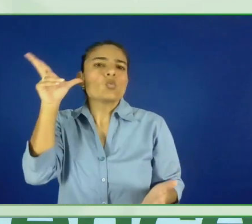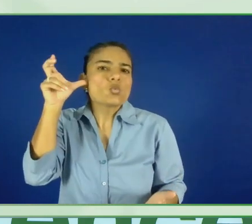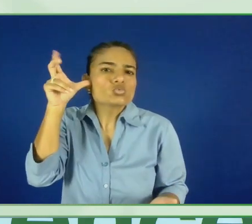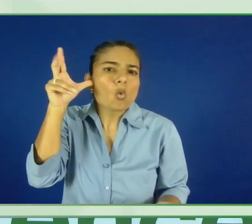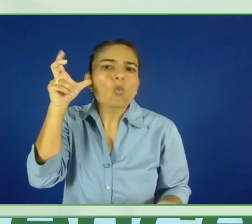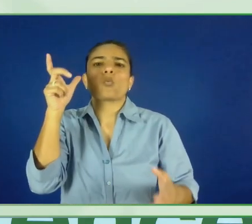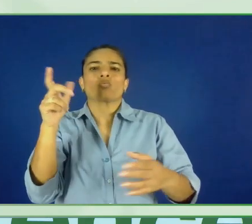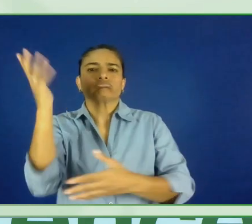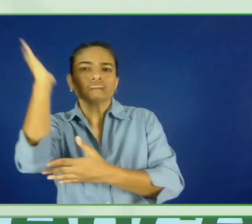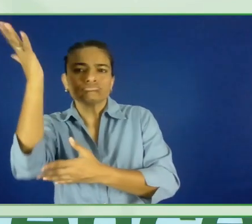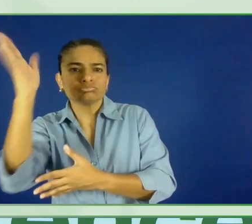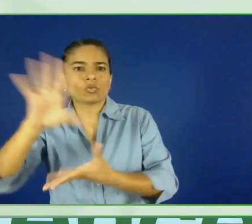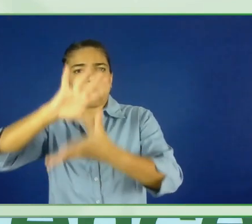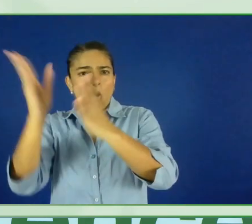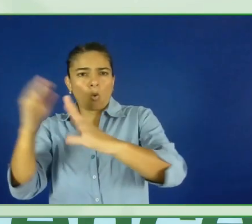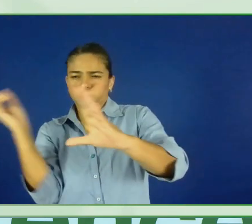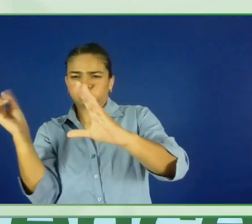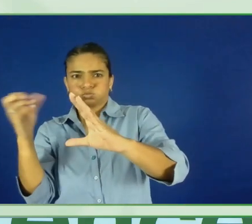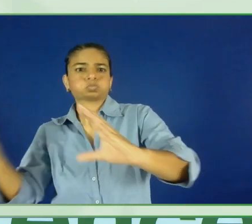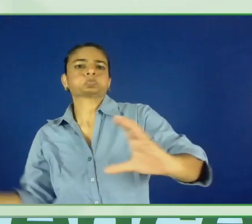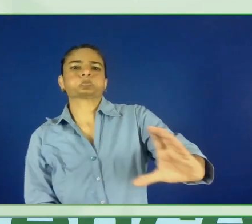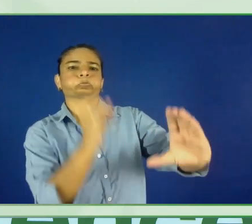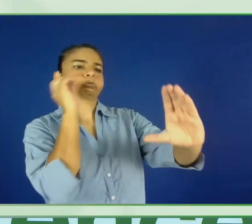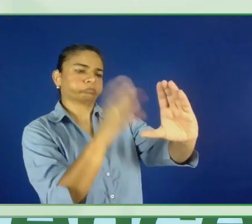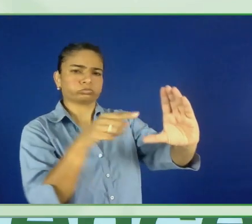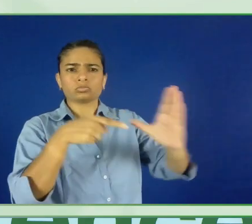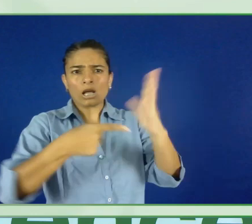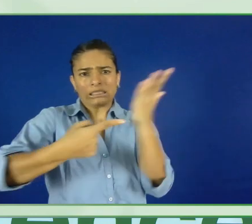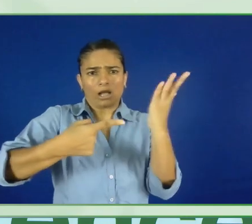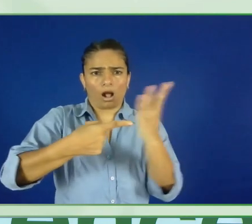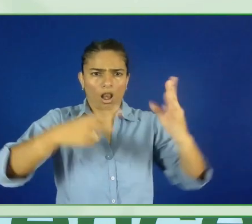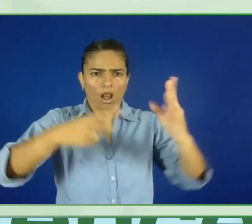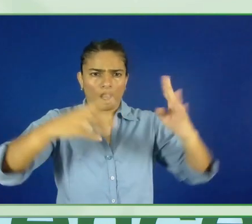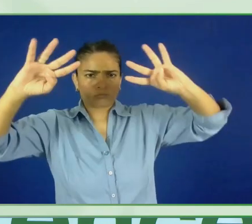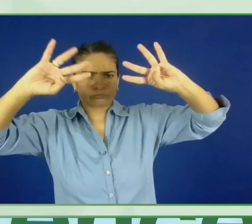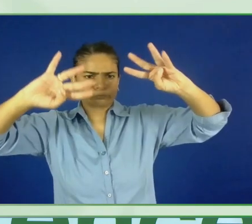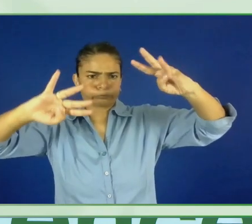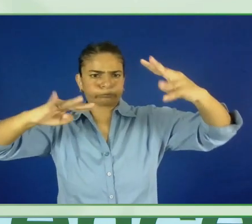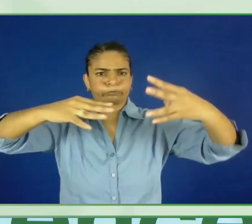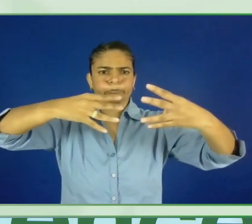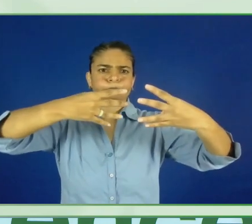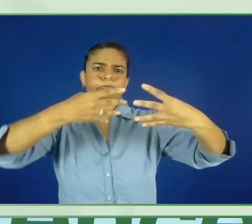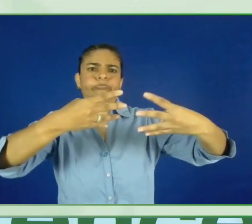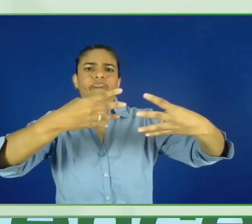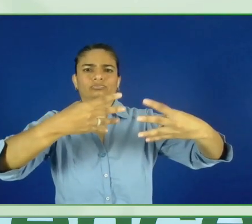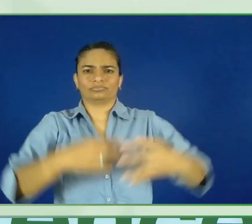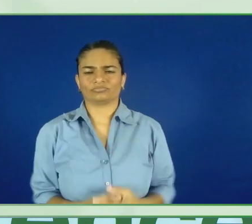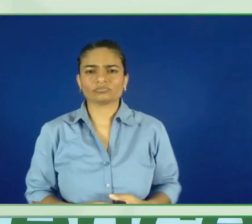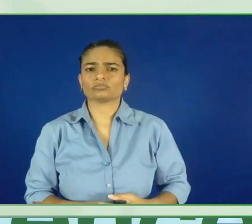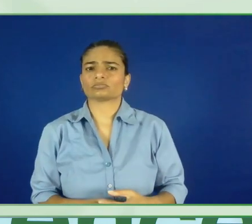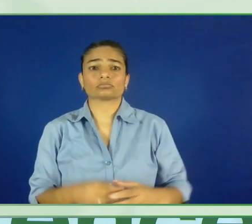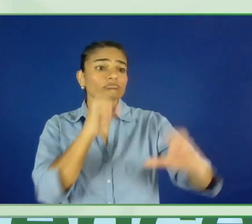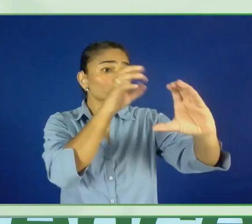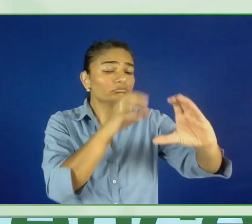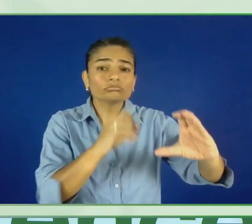video content, there's PowerPoint content, PDF content, and this is all part of the data that we're using. So maybe not tomorrow,